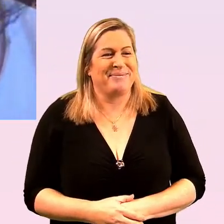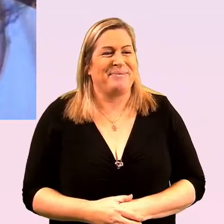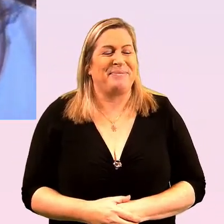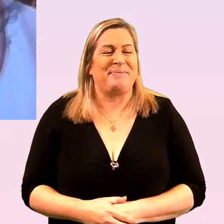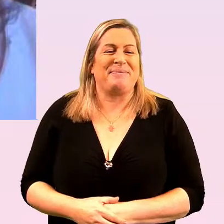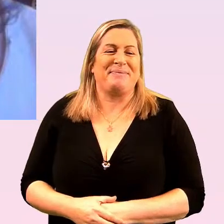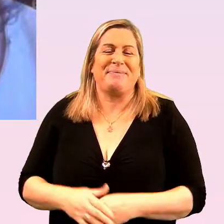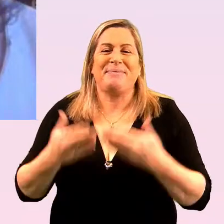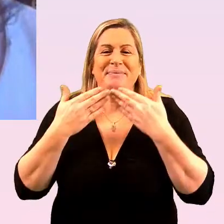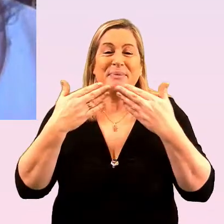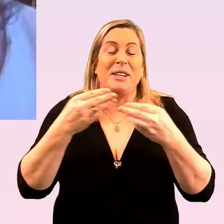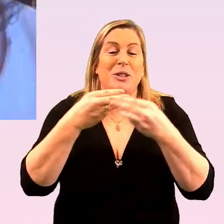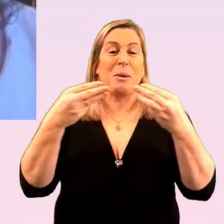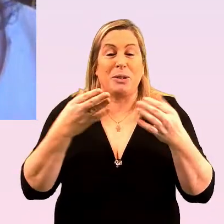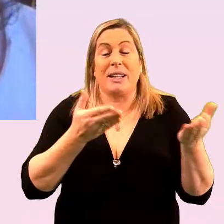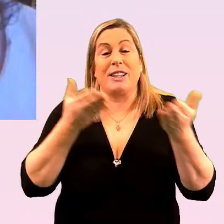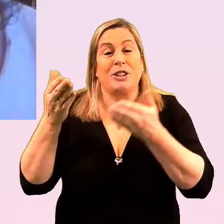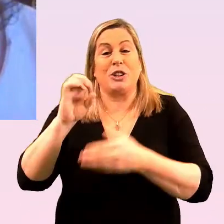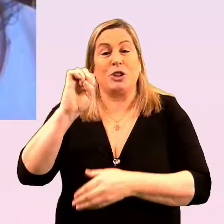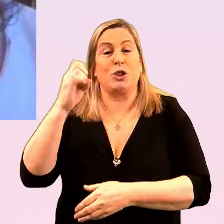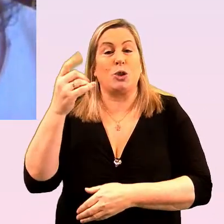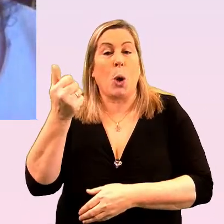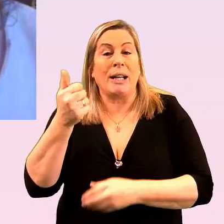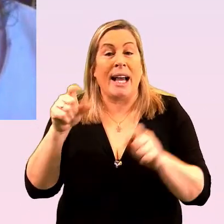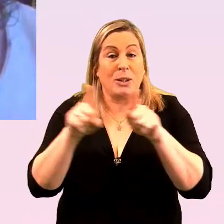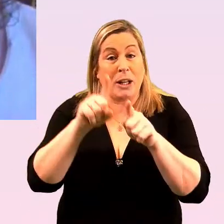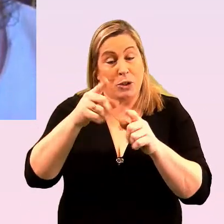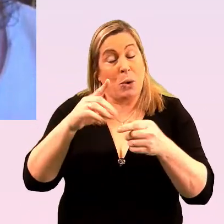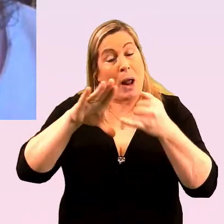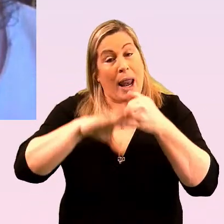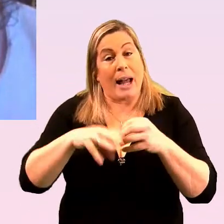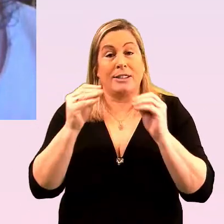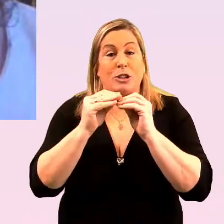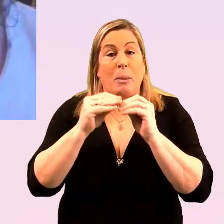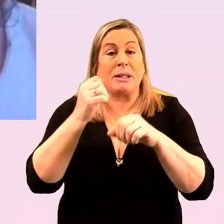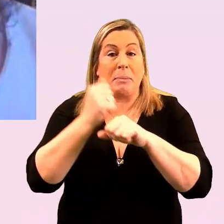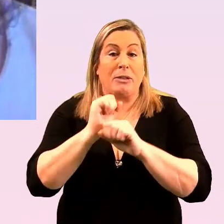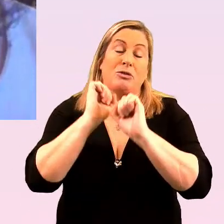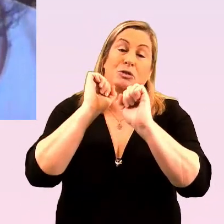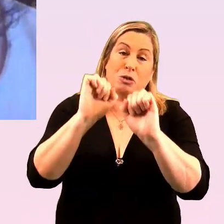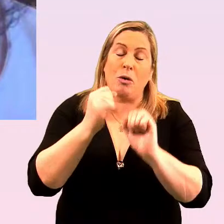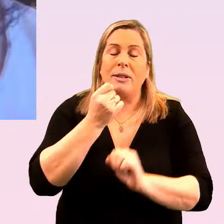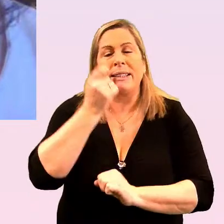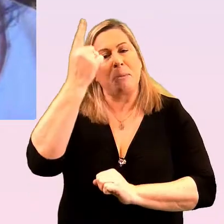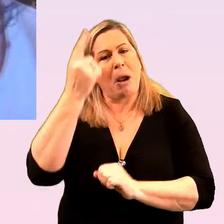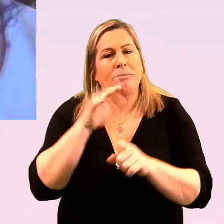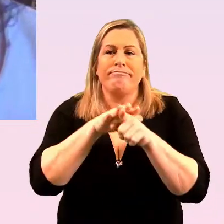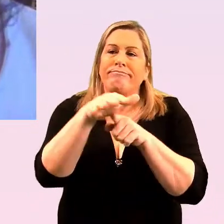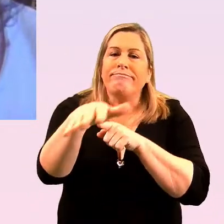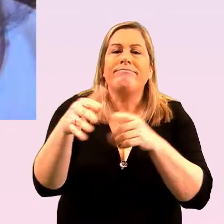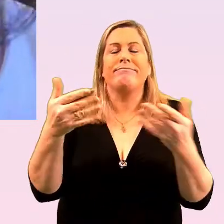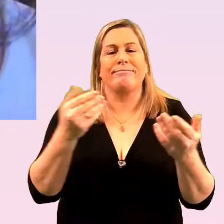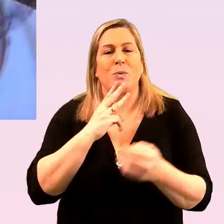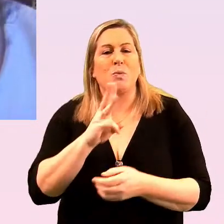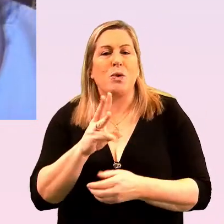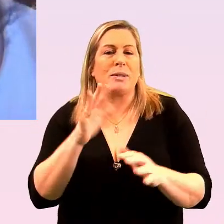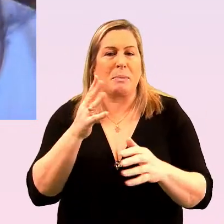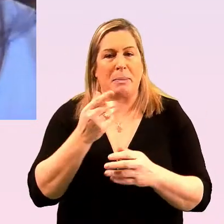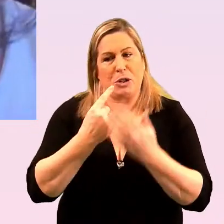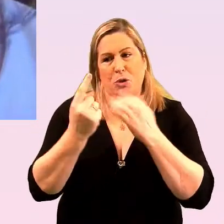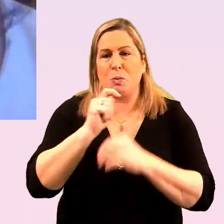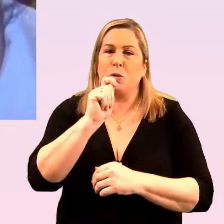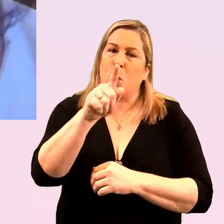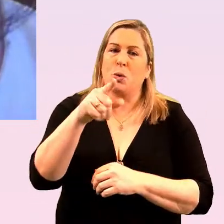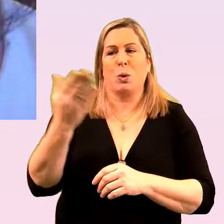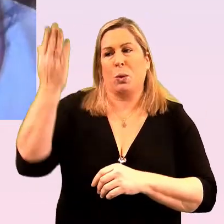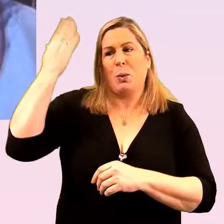Thank you so much. And Shauna, I'm going to pass to you as well for the final comment as well on your bit of inspiring words that may have been given to you over the